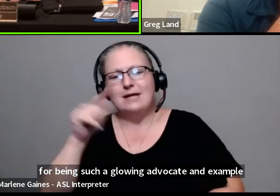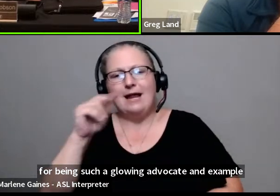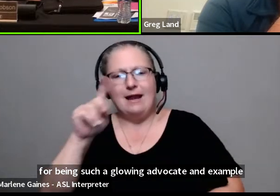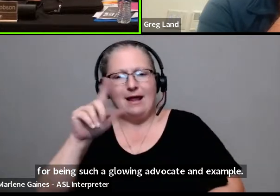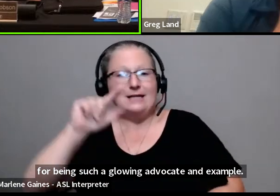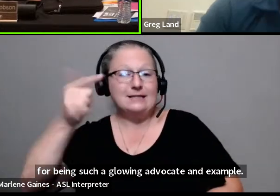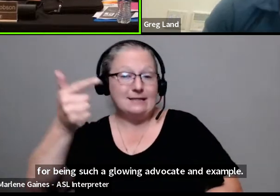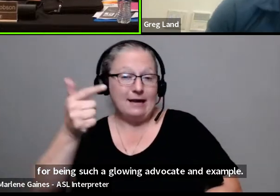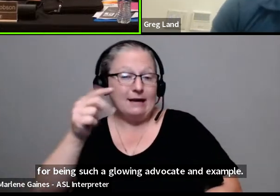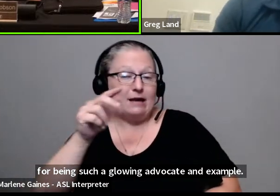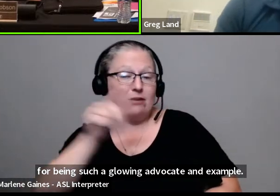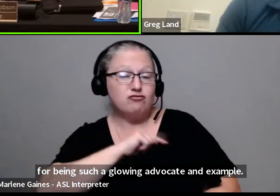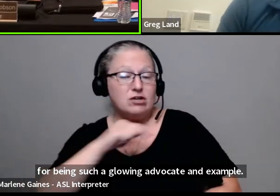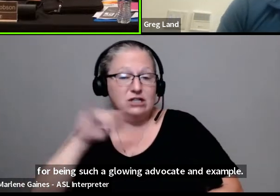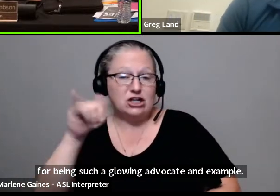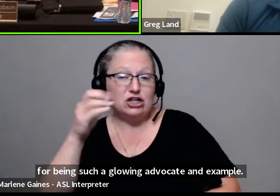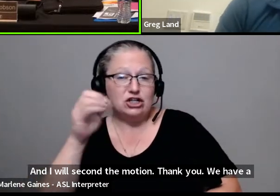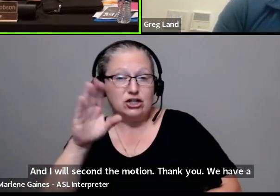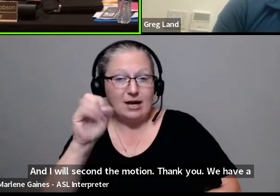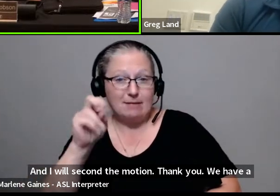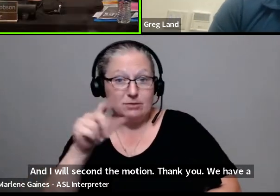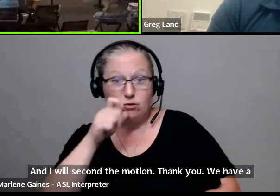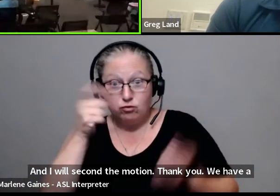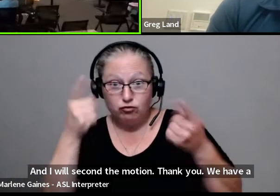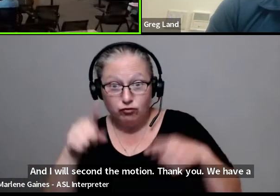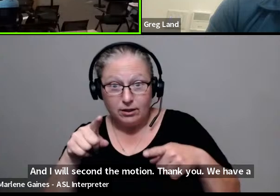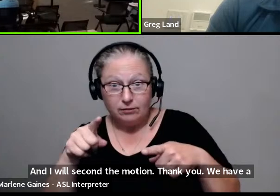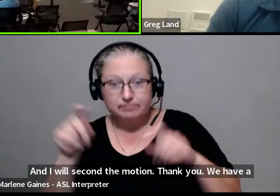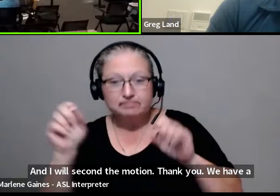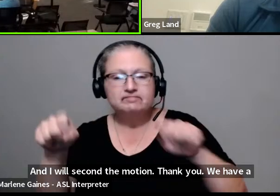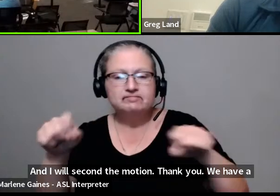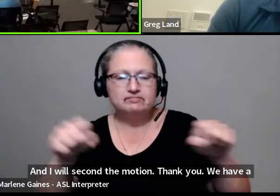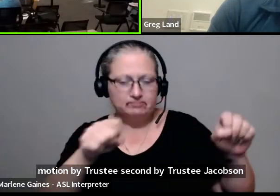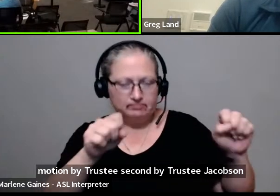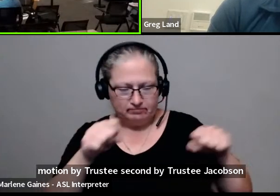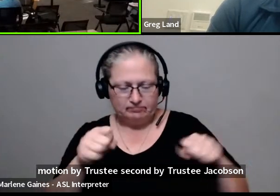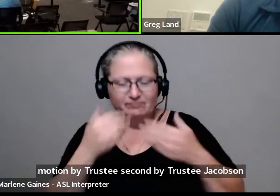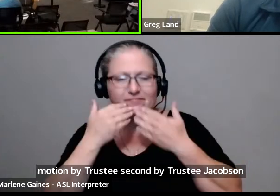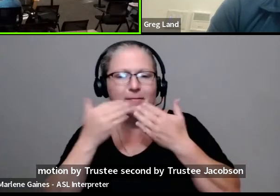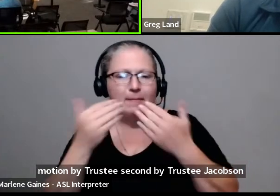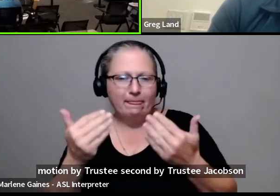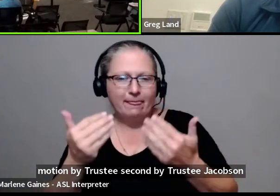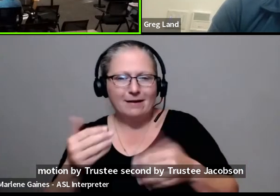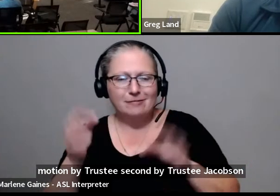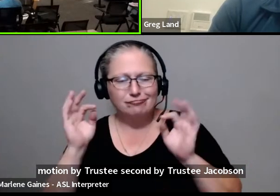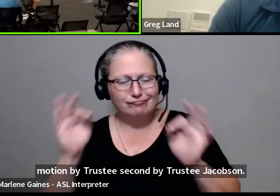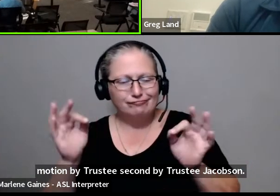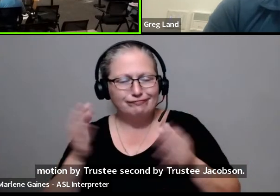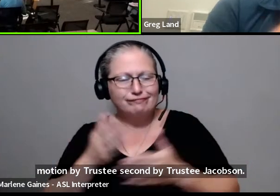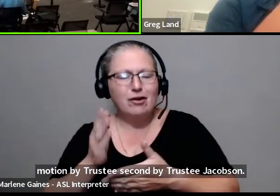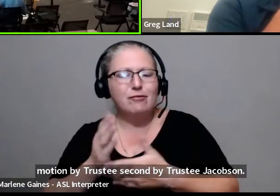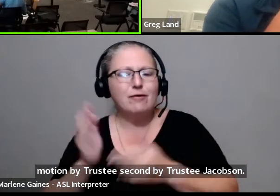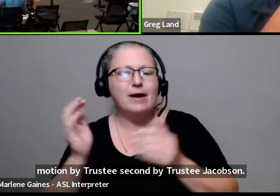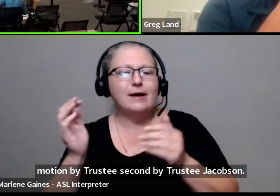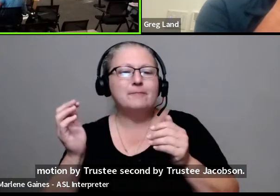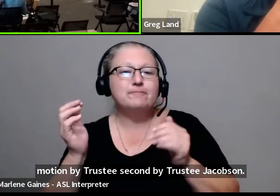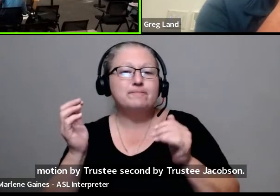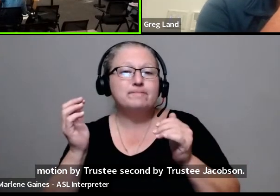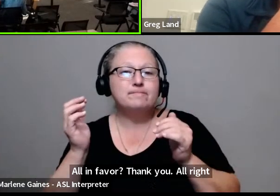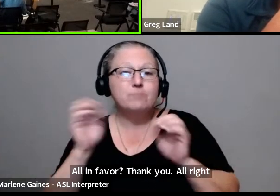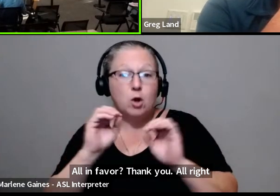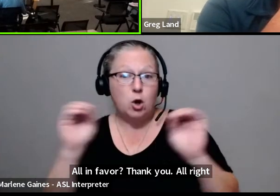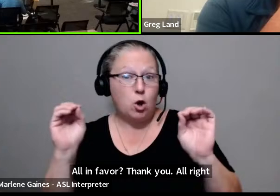second by trustee Jacobson. All in favor? Aye. Aye, thank you. All right. And there